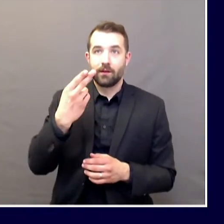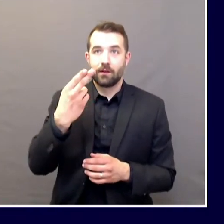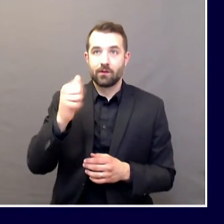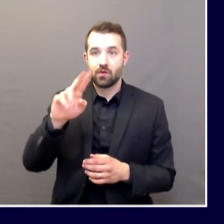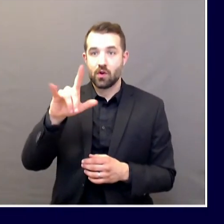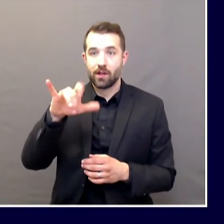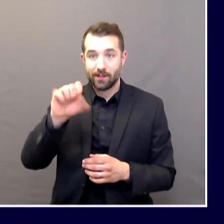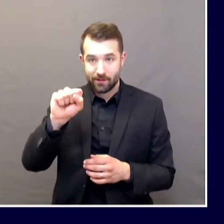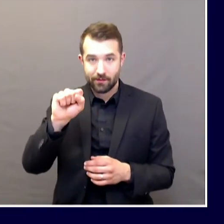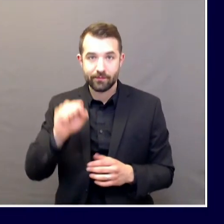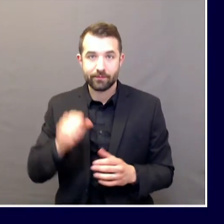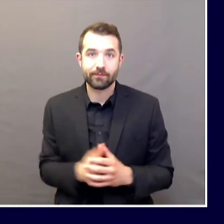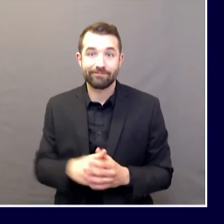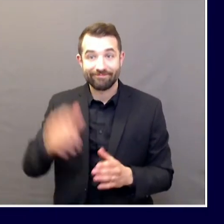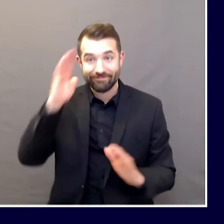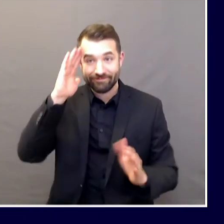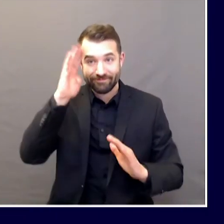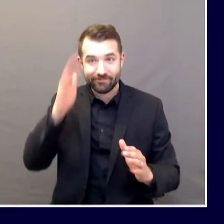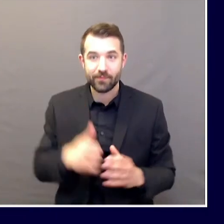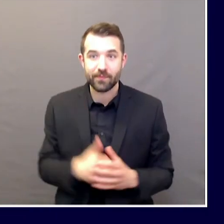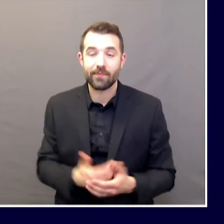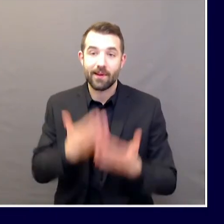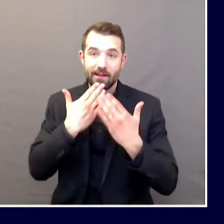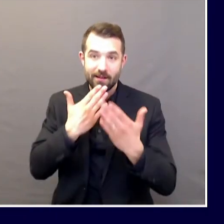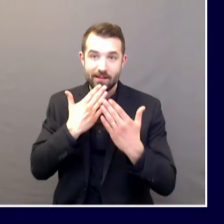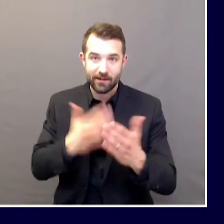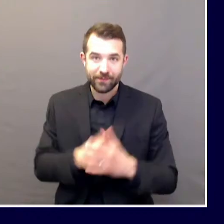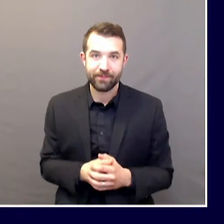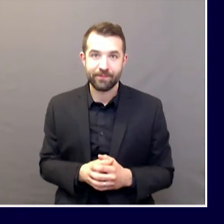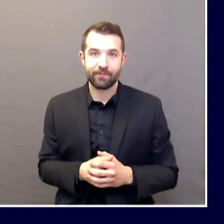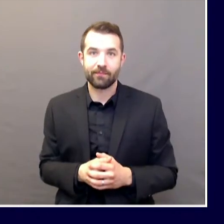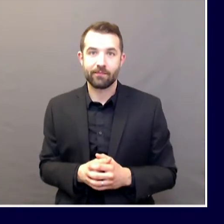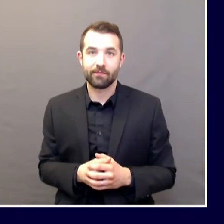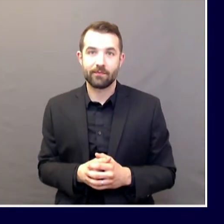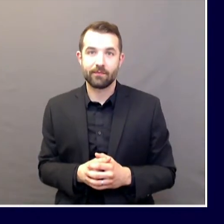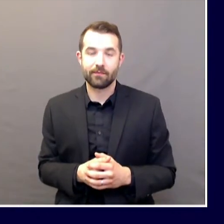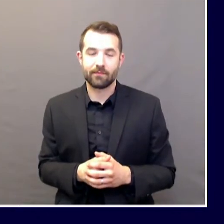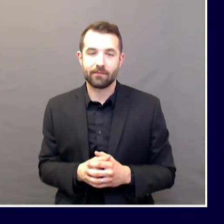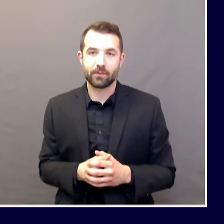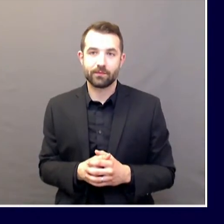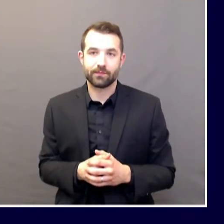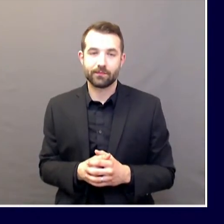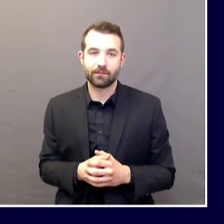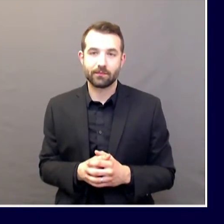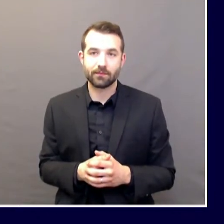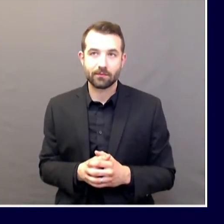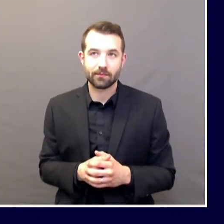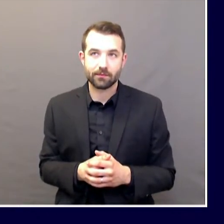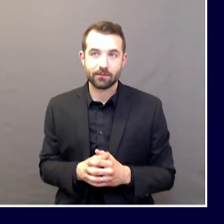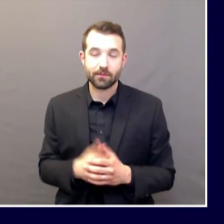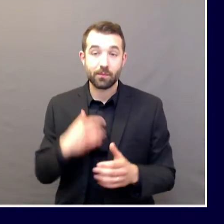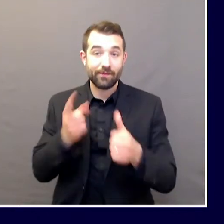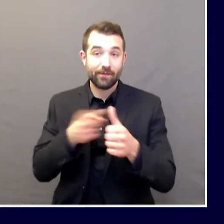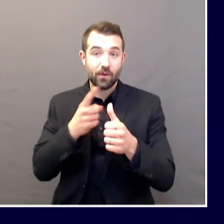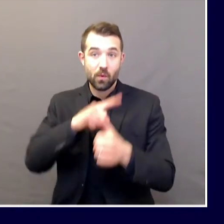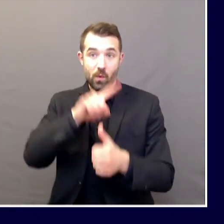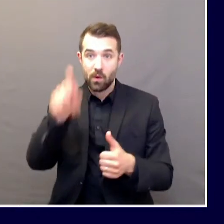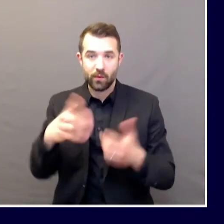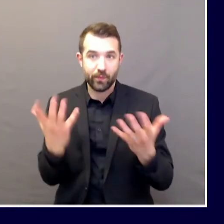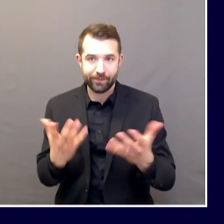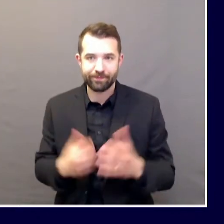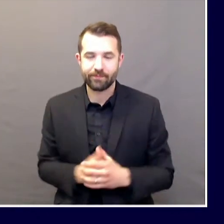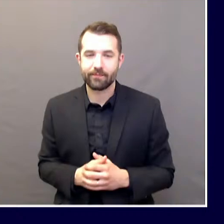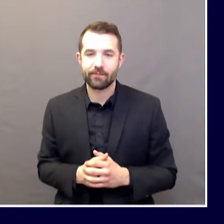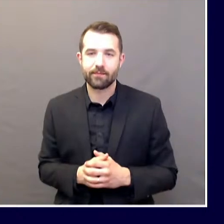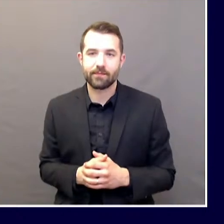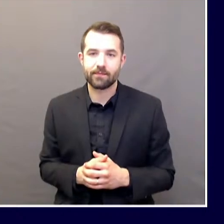Yeah, hey, Dr. Shah, thank you. So my first question is about the vaccine availability